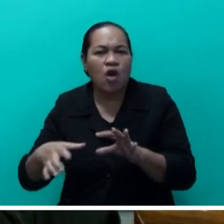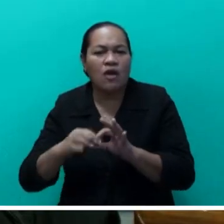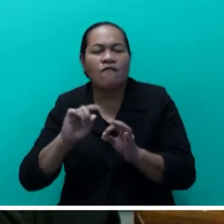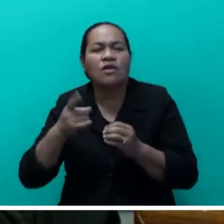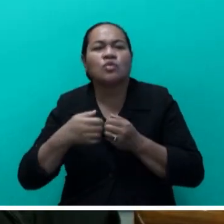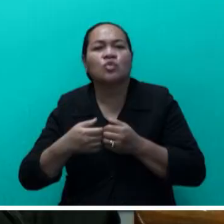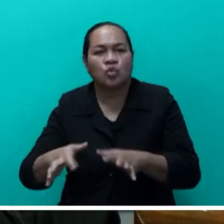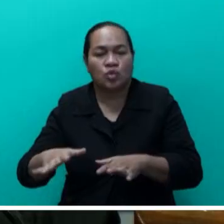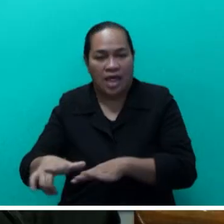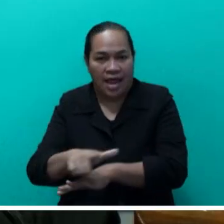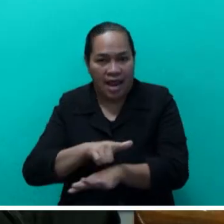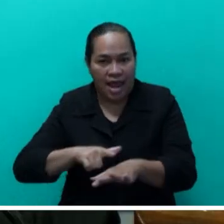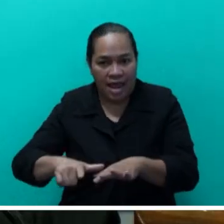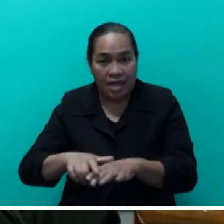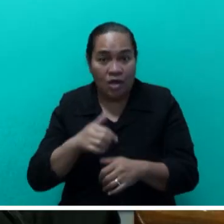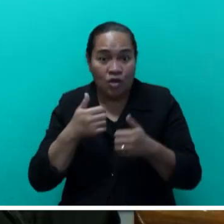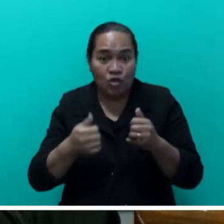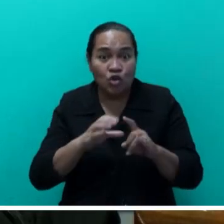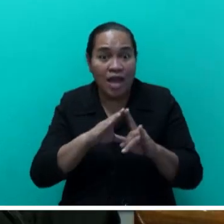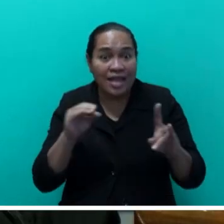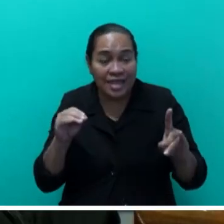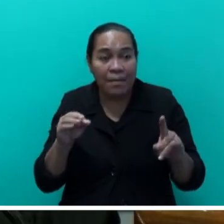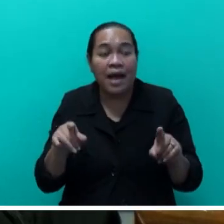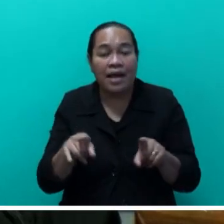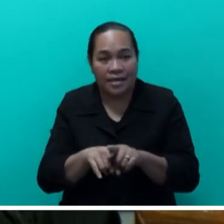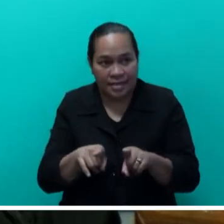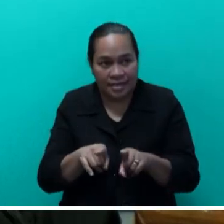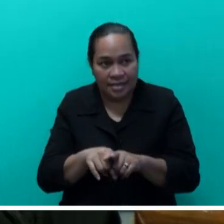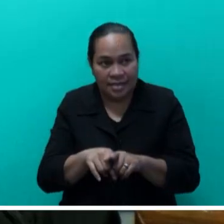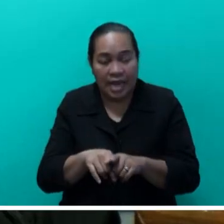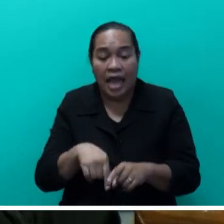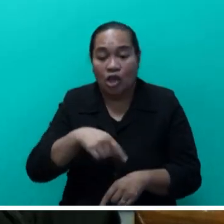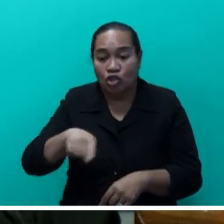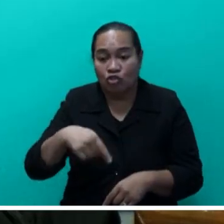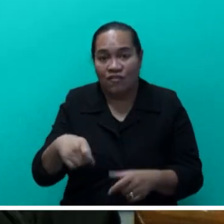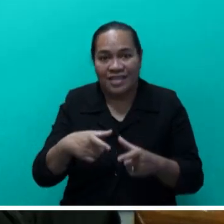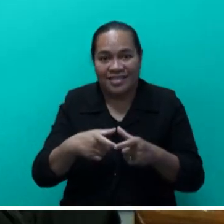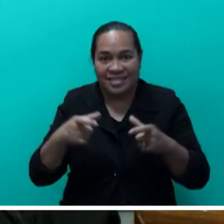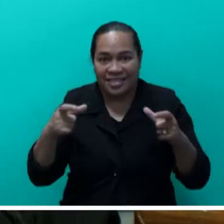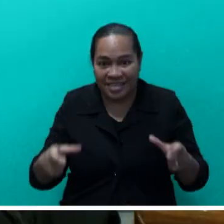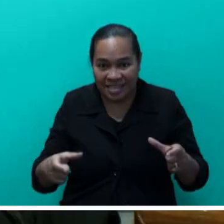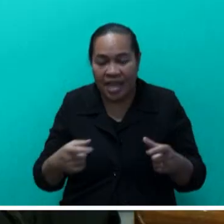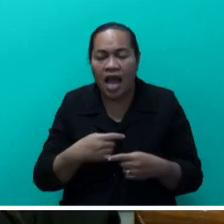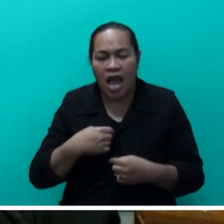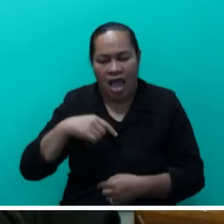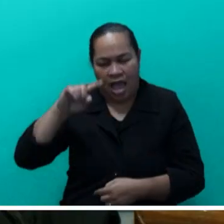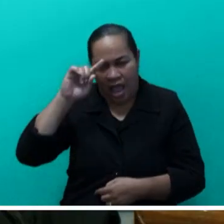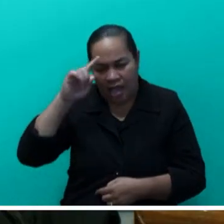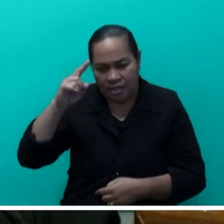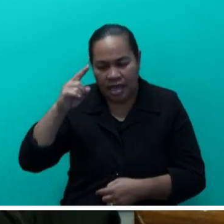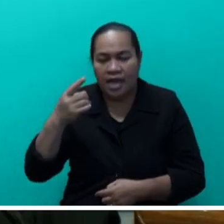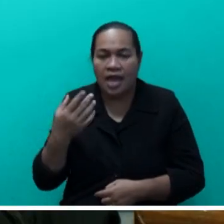land? A good example is none other than Suba City. As I understand, there was